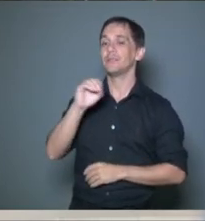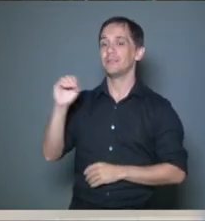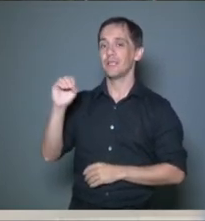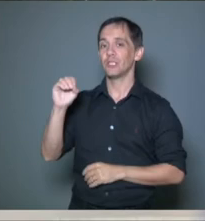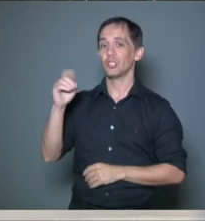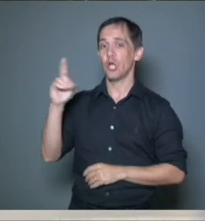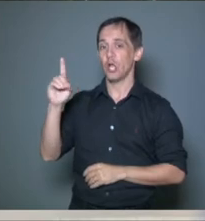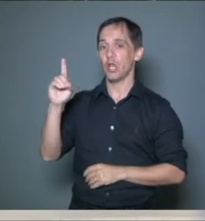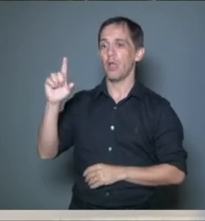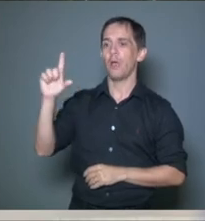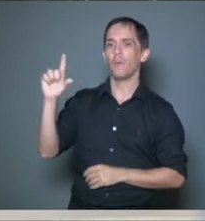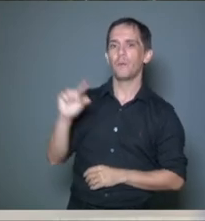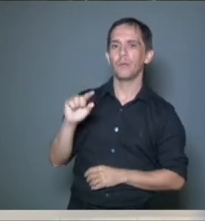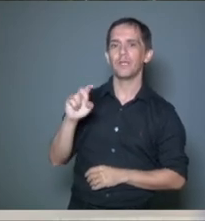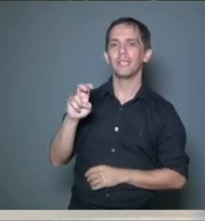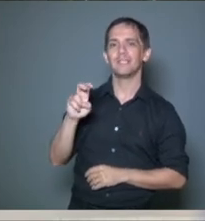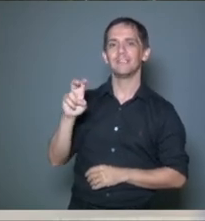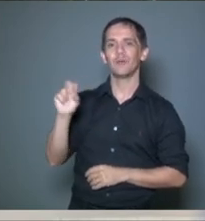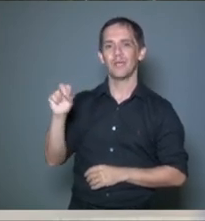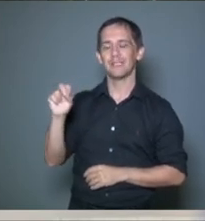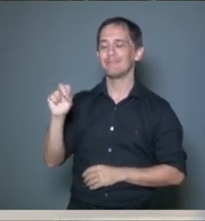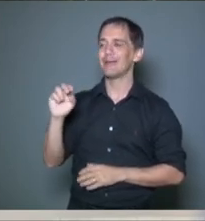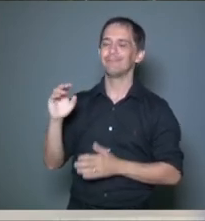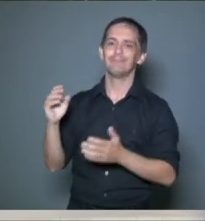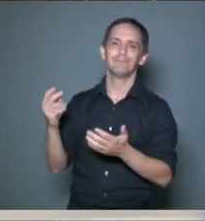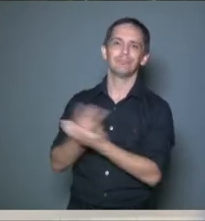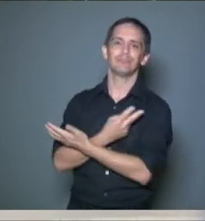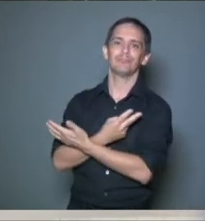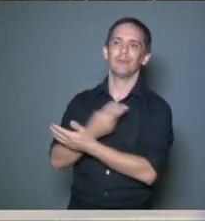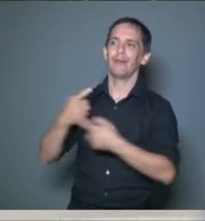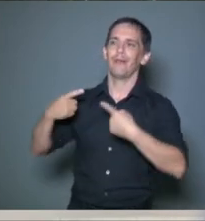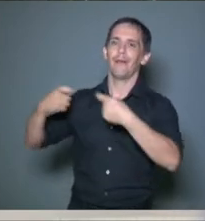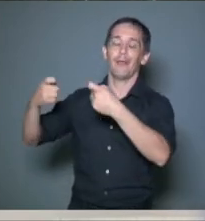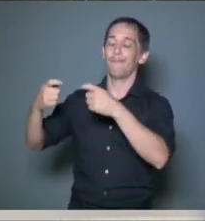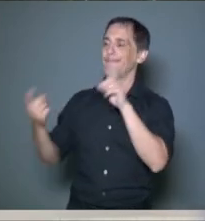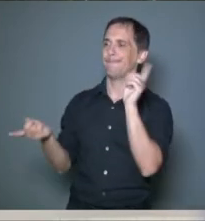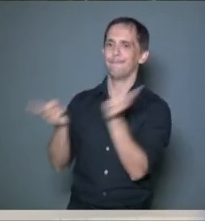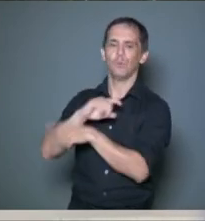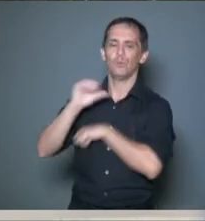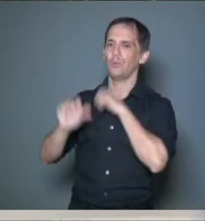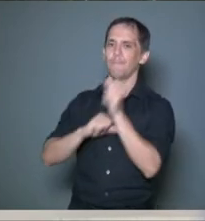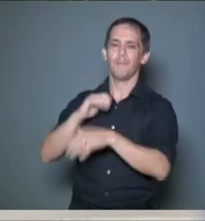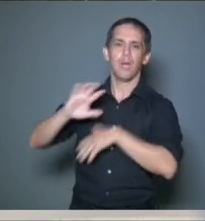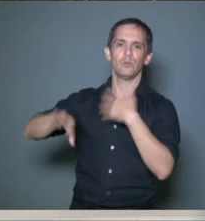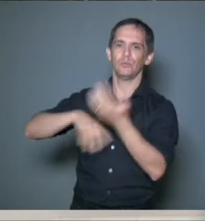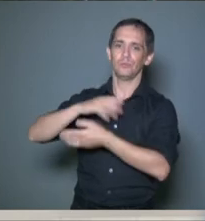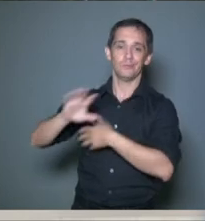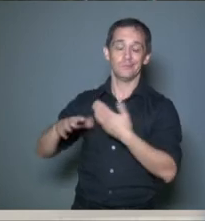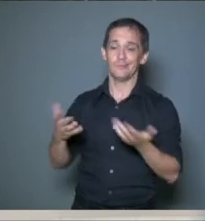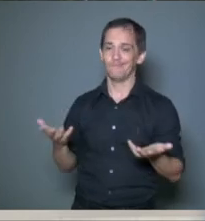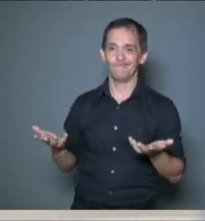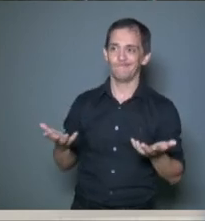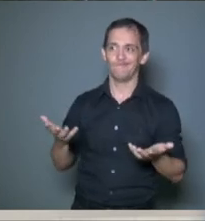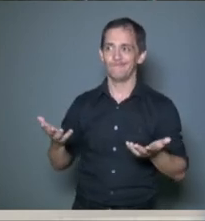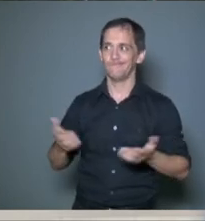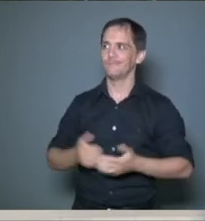come down even more. It had dropped from 800 to 500, but the war came and changed the